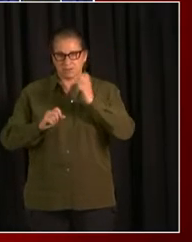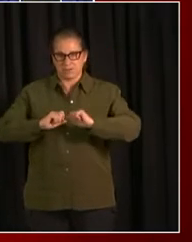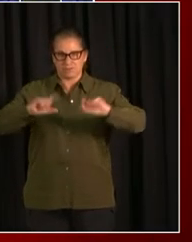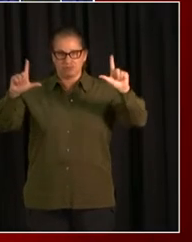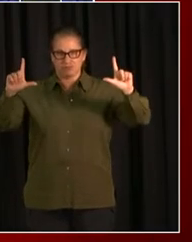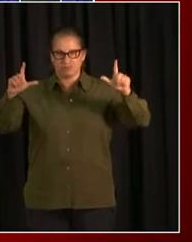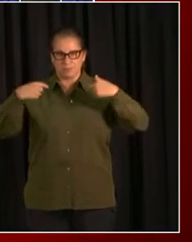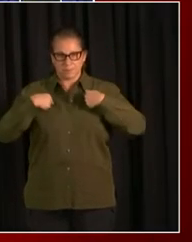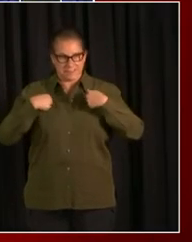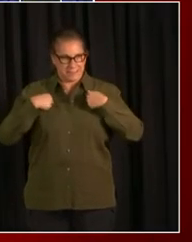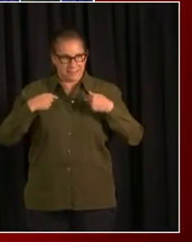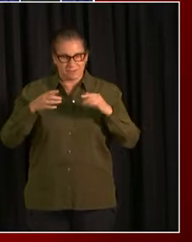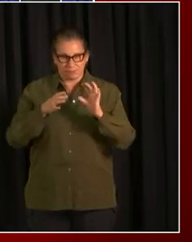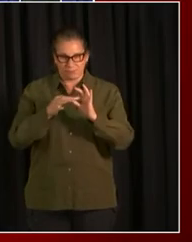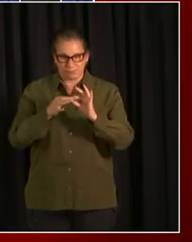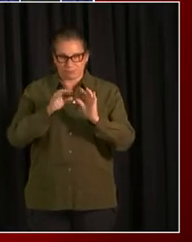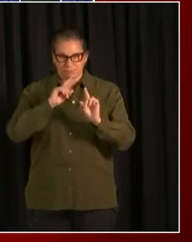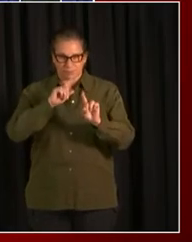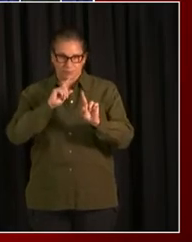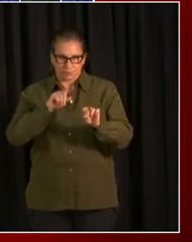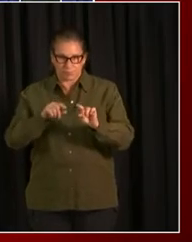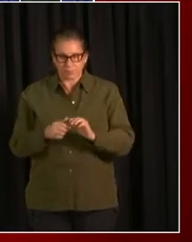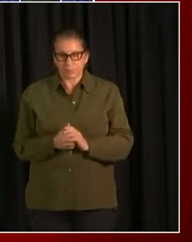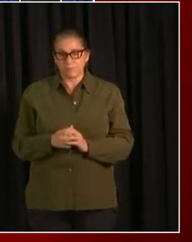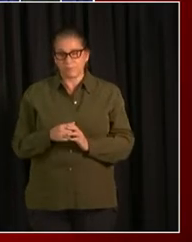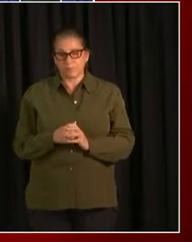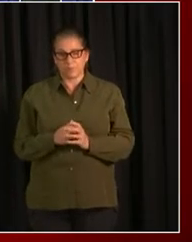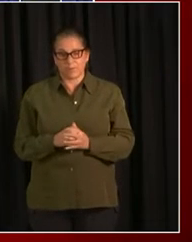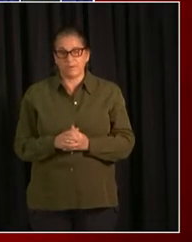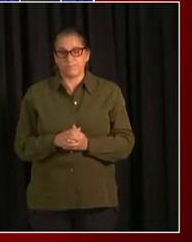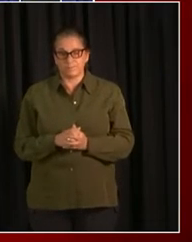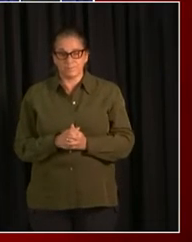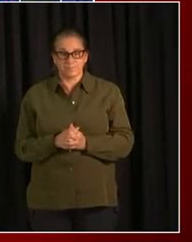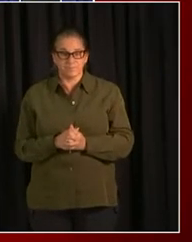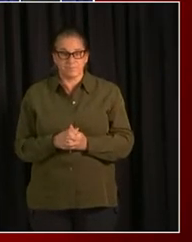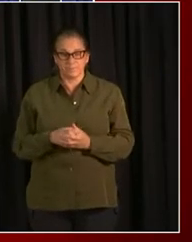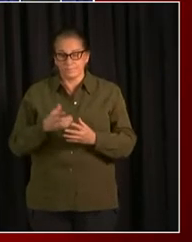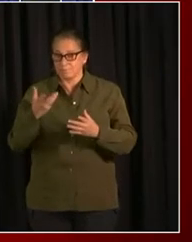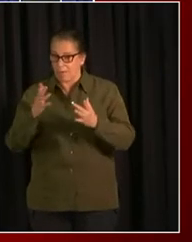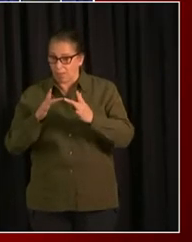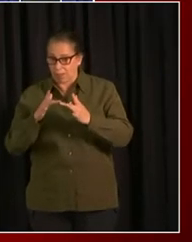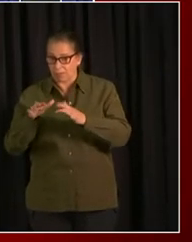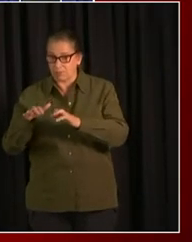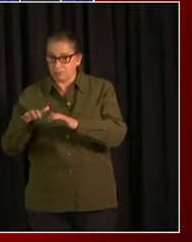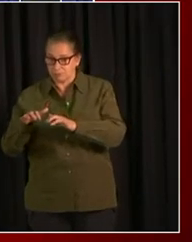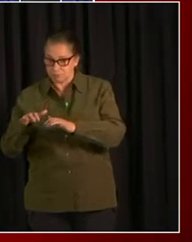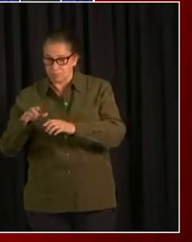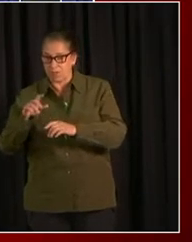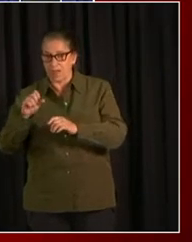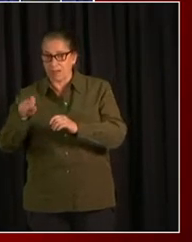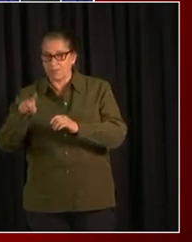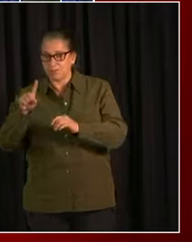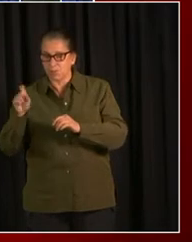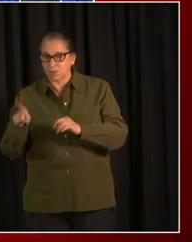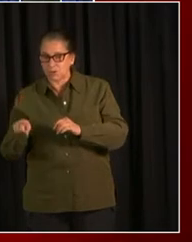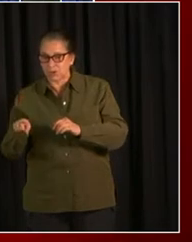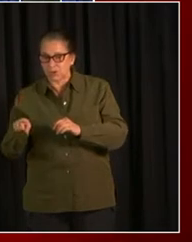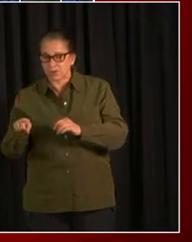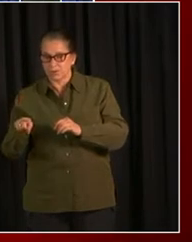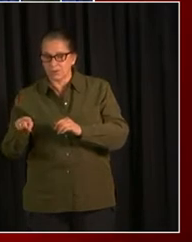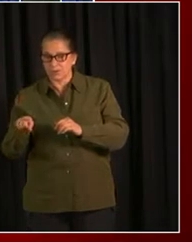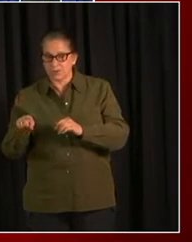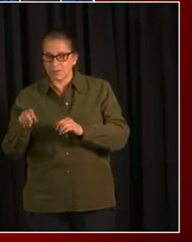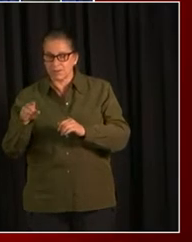Mayor.dc.gov/live. If you have a question that you would like to ask, if you're not on the phone line but watching us on one of those live streams, you can also ask your question on the mayor's social